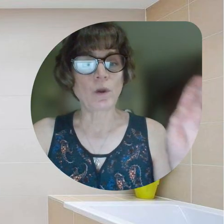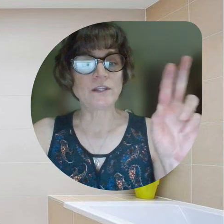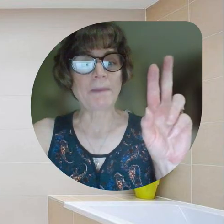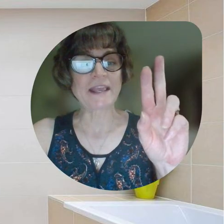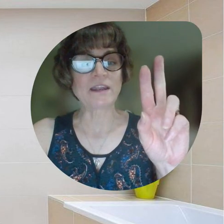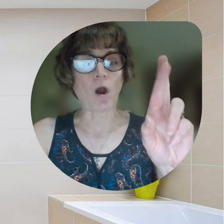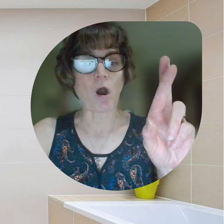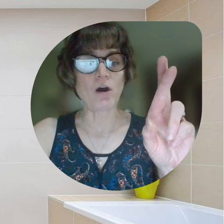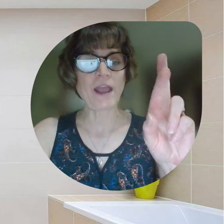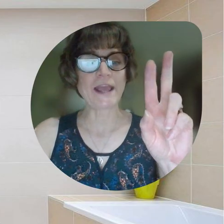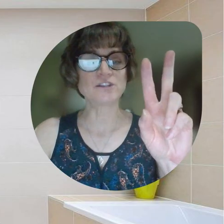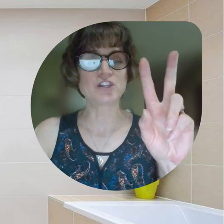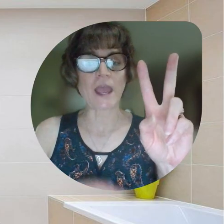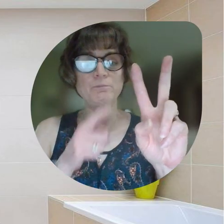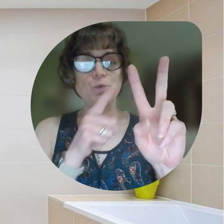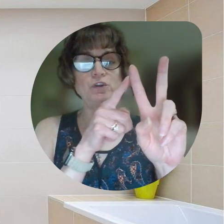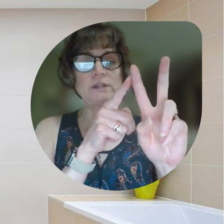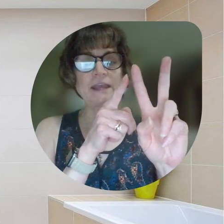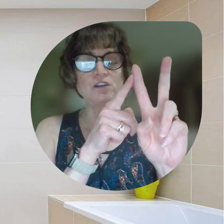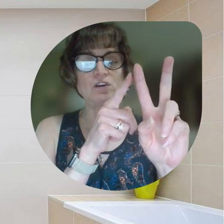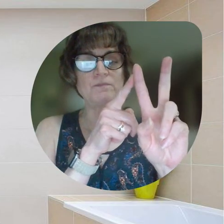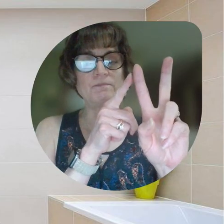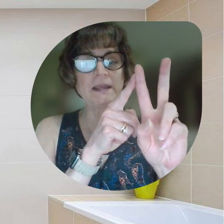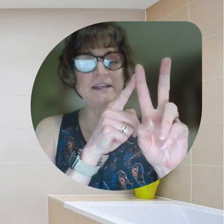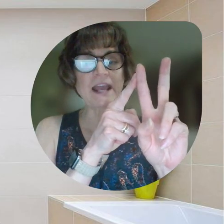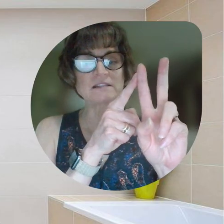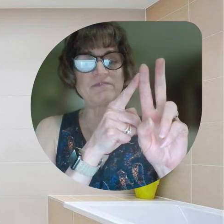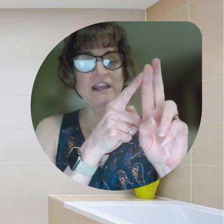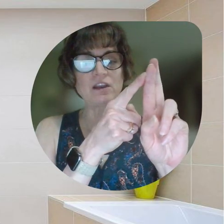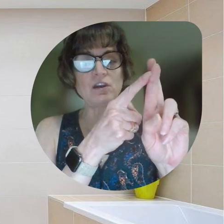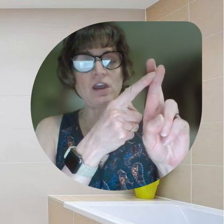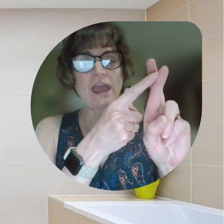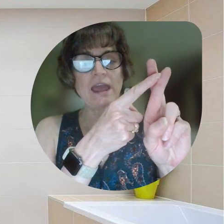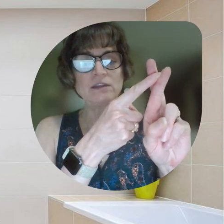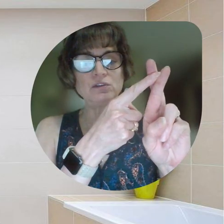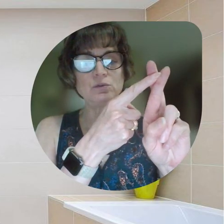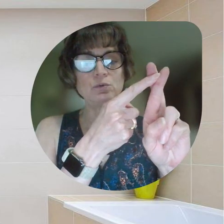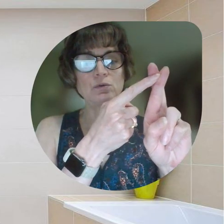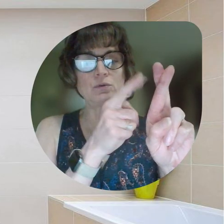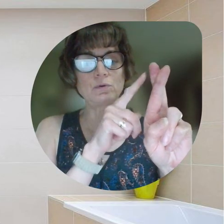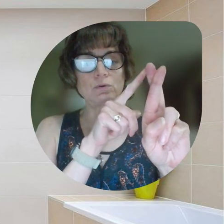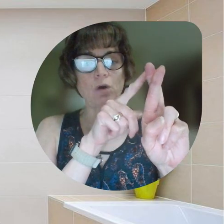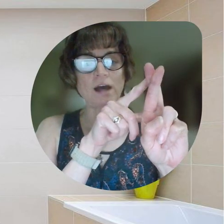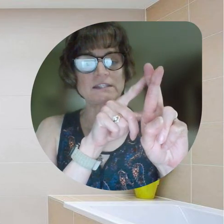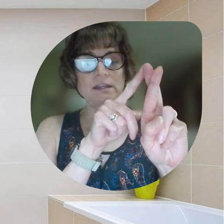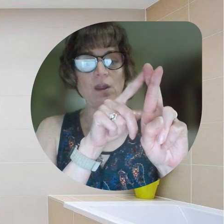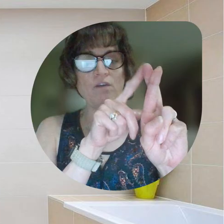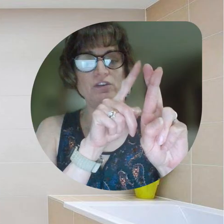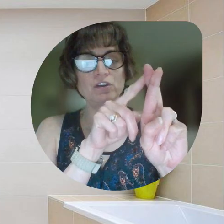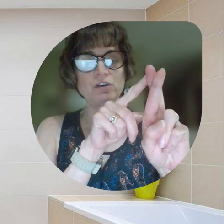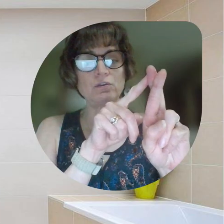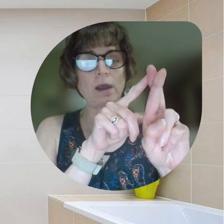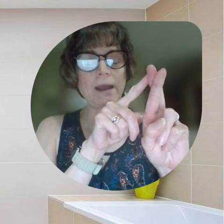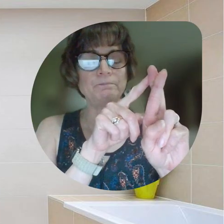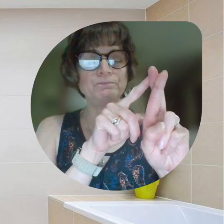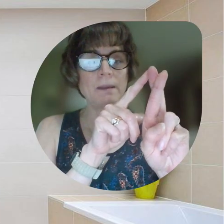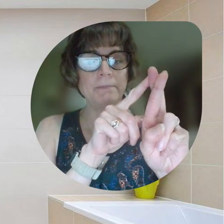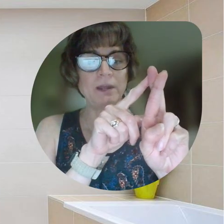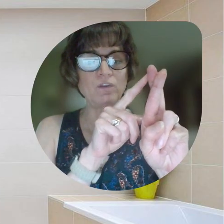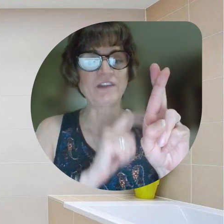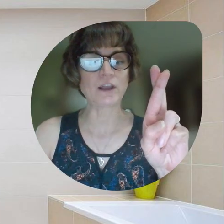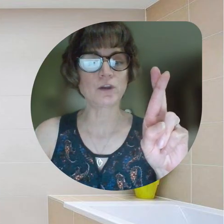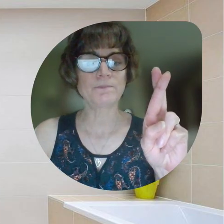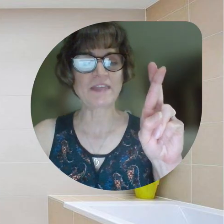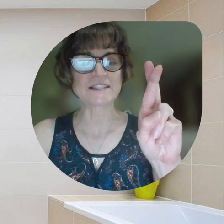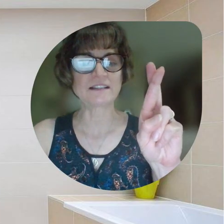you're going to make an R hand shape where you take your index finger and you cross it over your